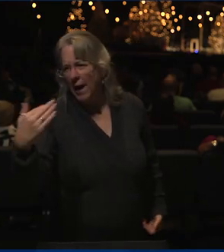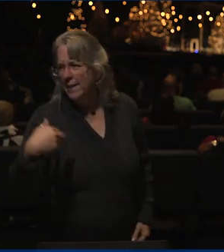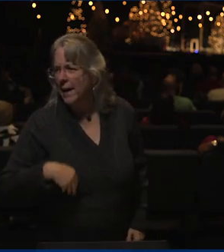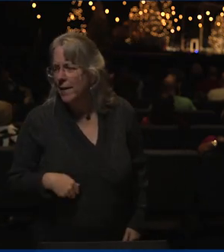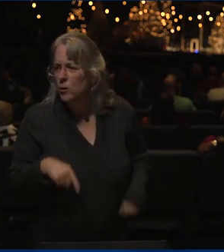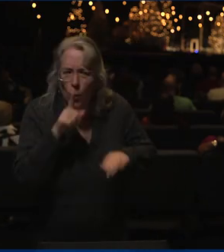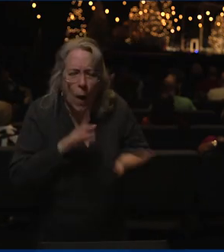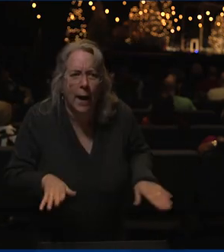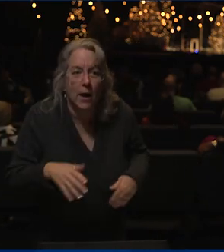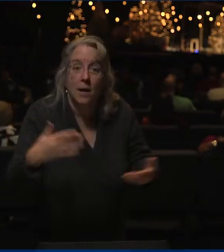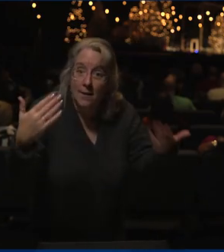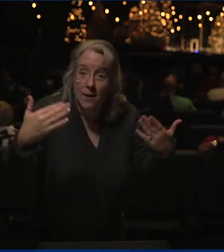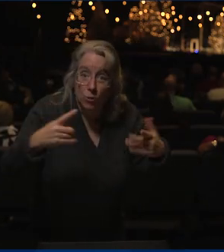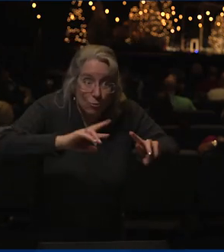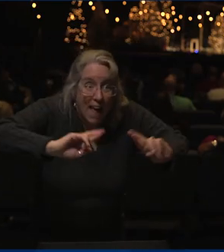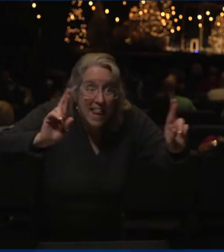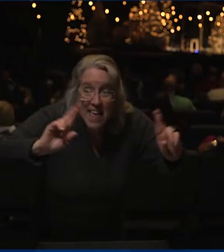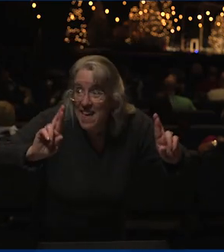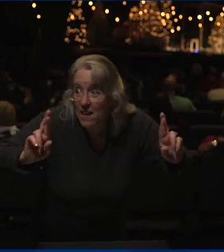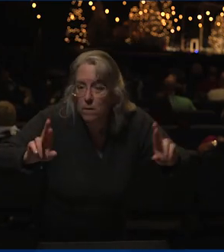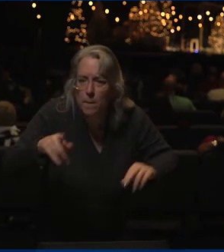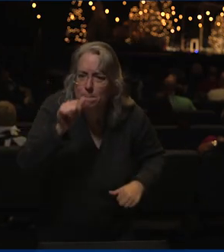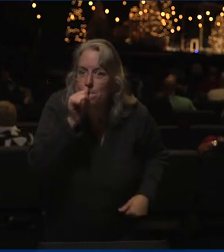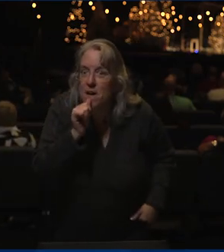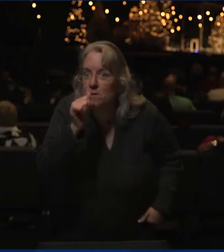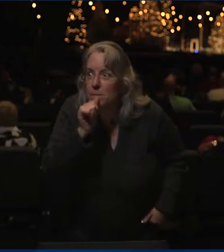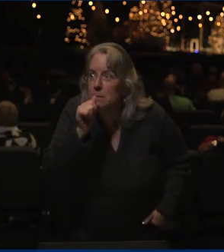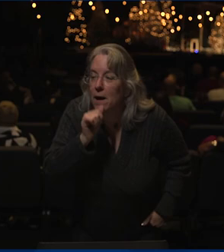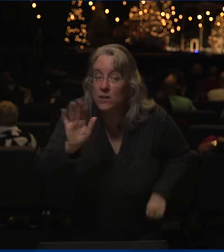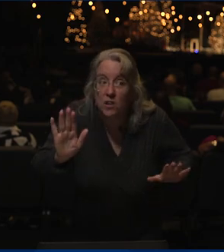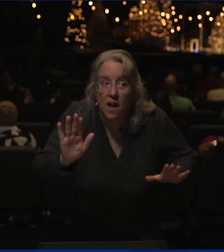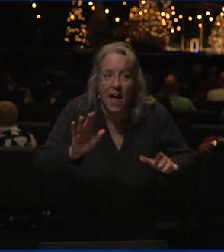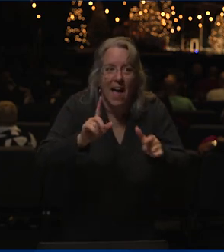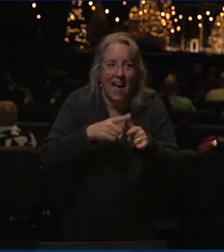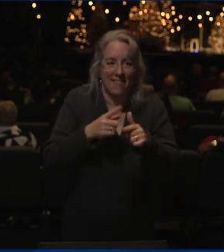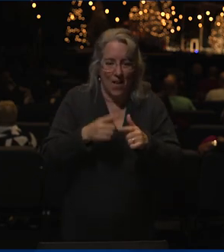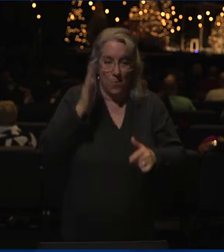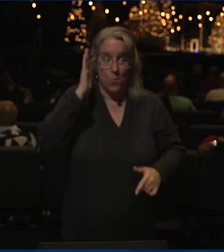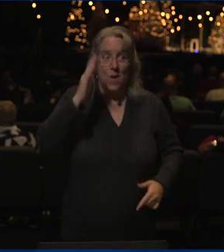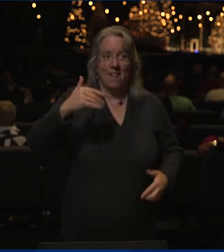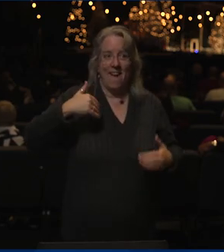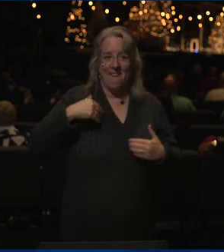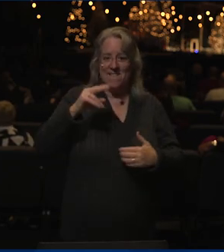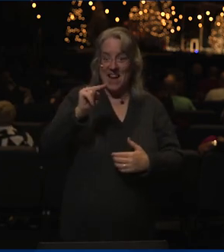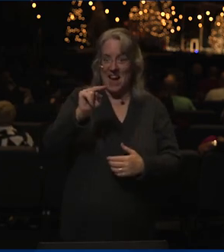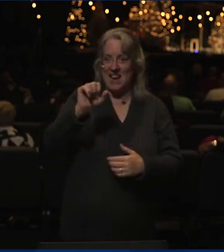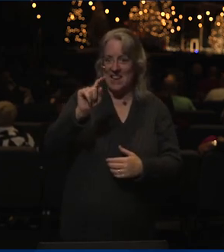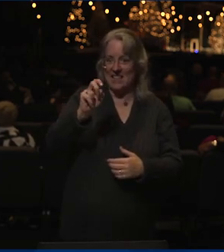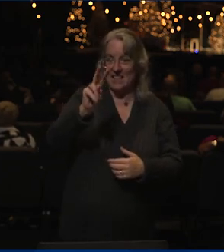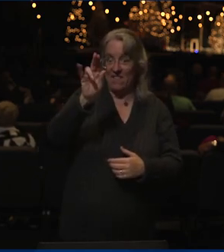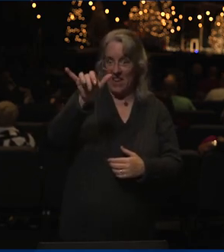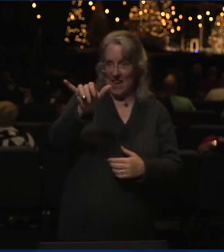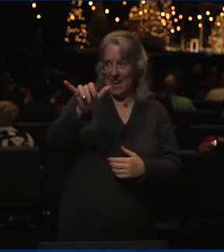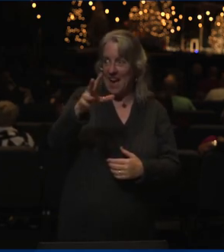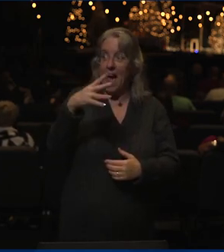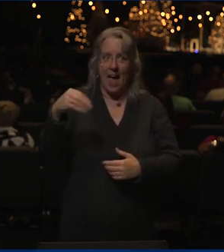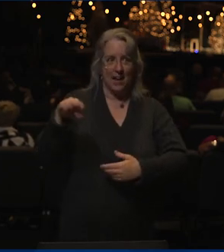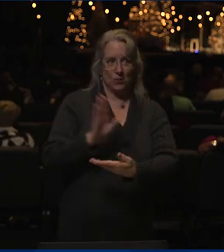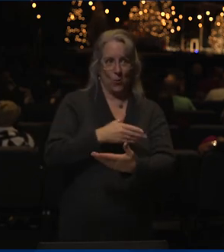Yes. Because you have been so patient, and then we will have our nativity and our choir.